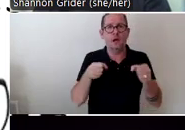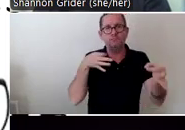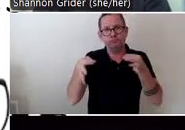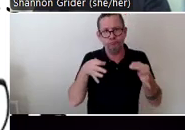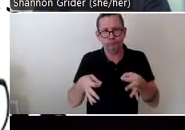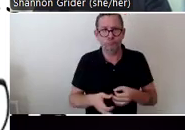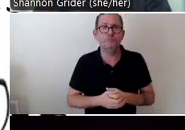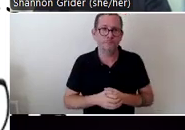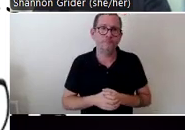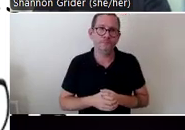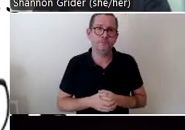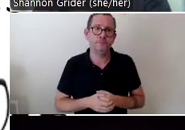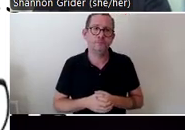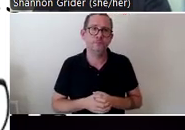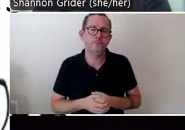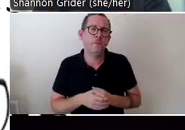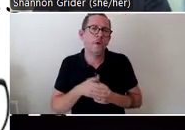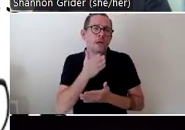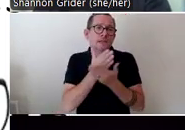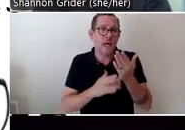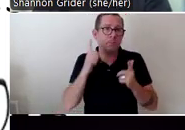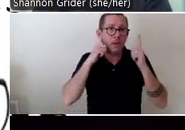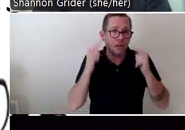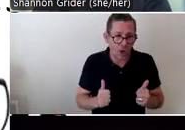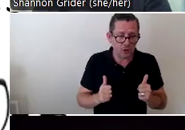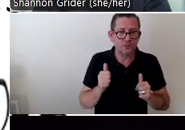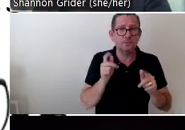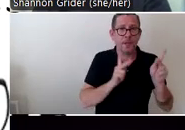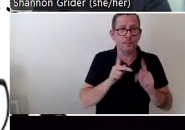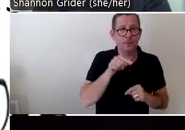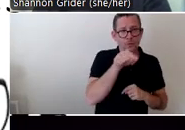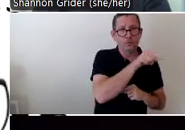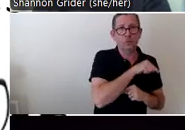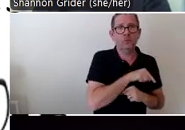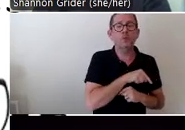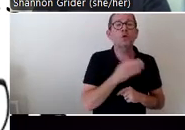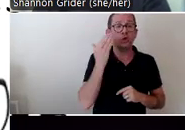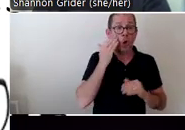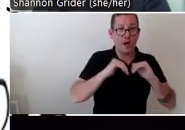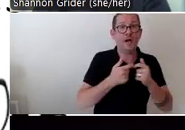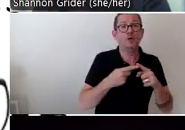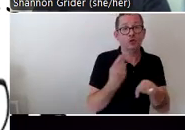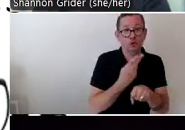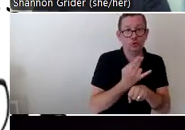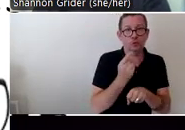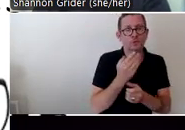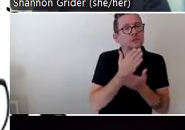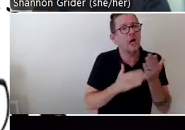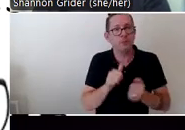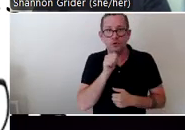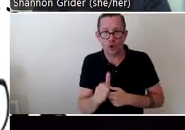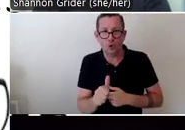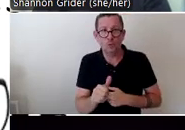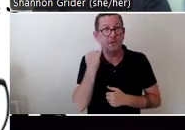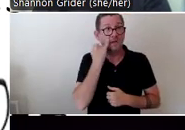make it louder for the person who's using the device. If you have any questions about these amplifiers, please do feel free